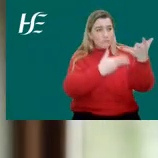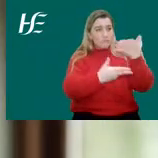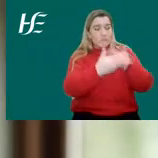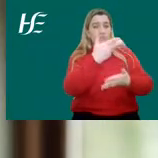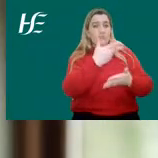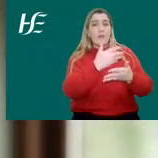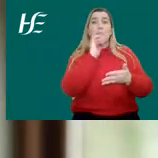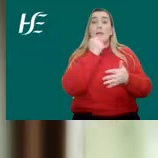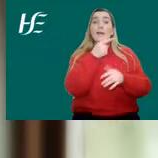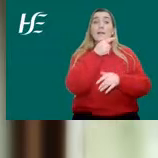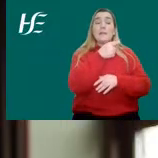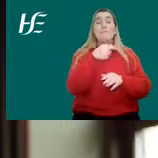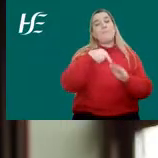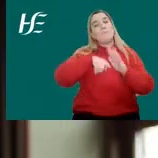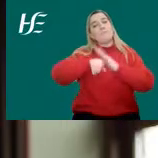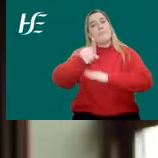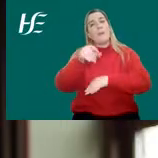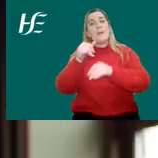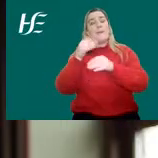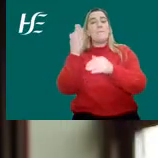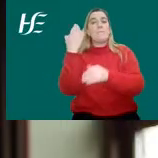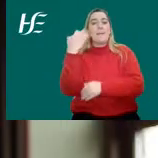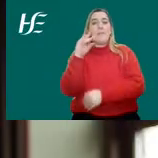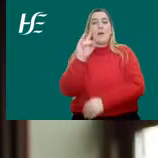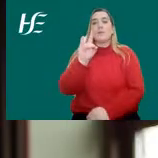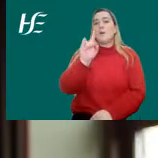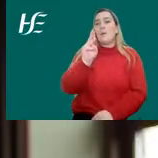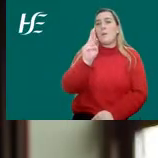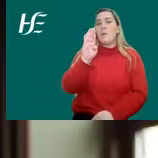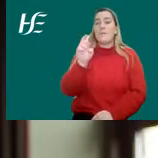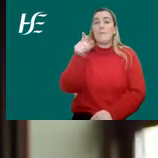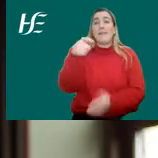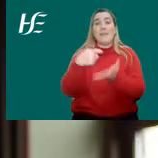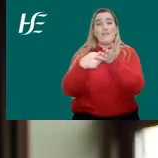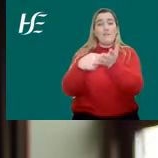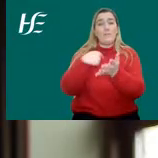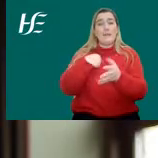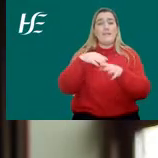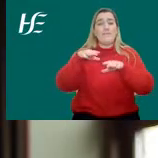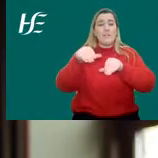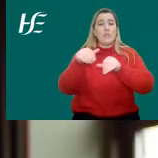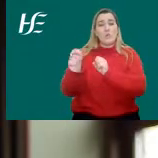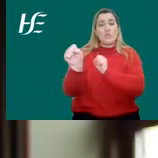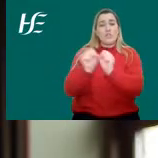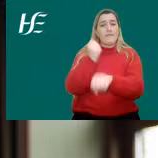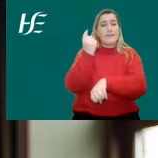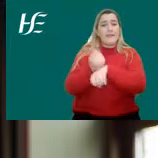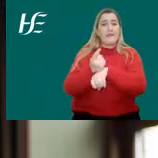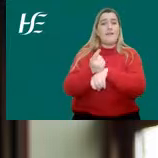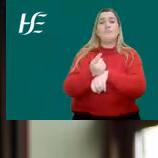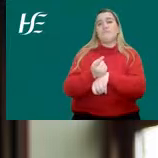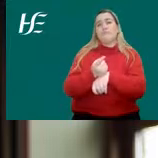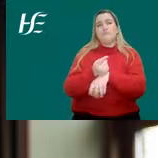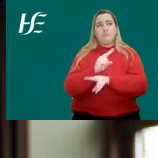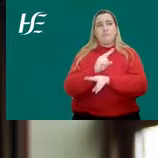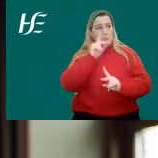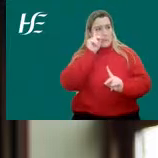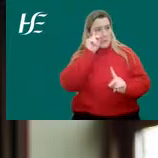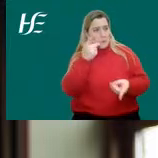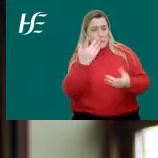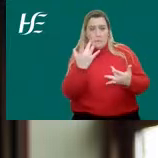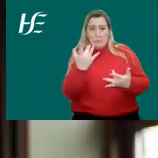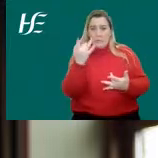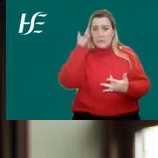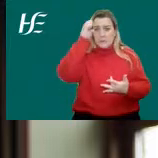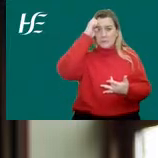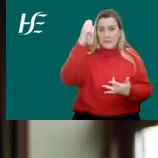the menopause hub. He referred me to the physiotherapy service there, and I didn't know what to expect. But when